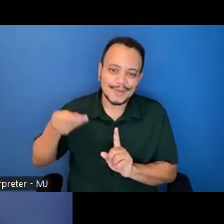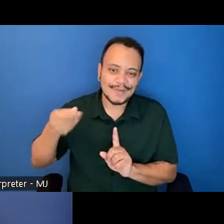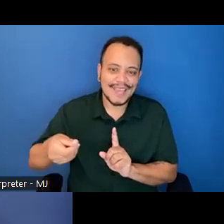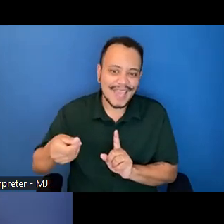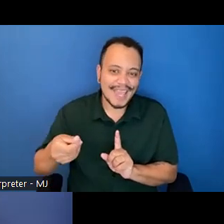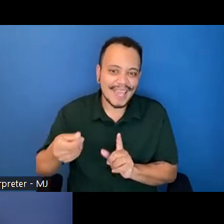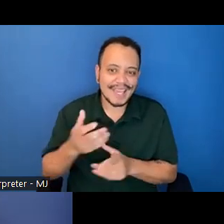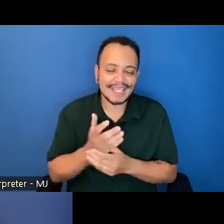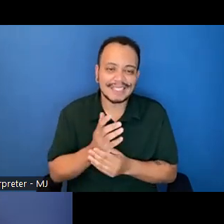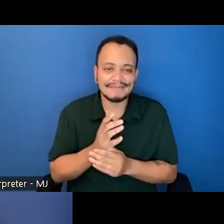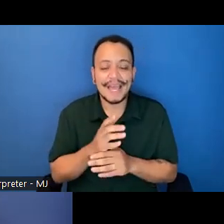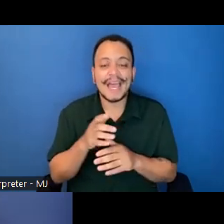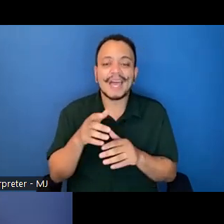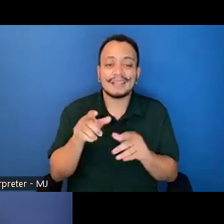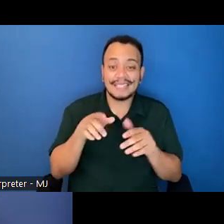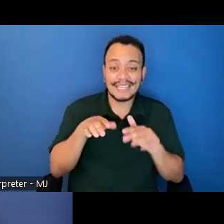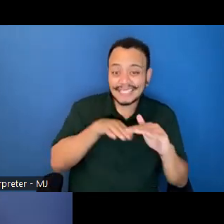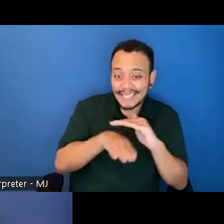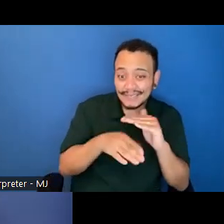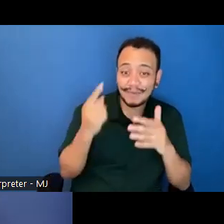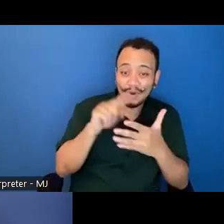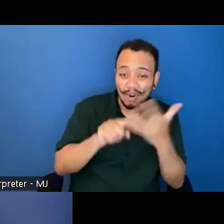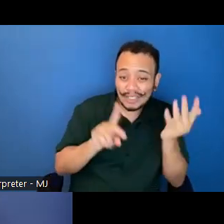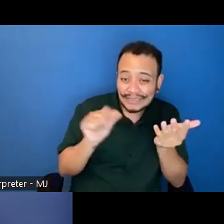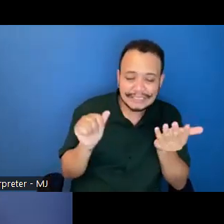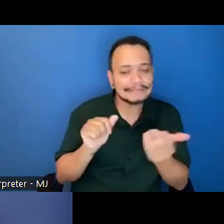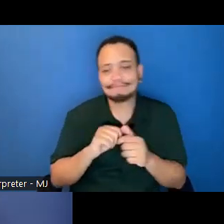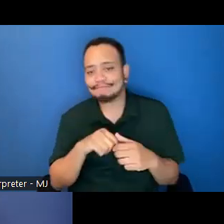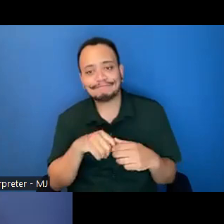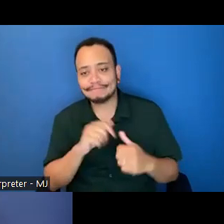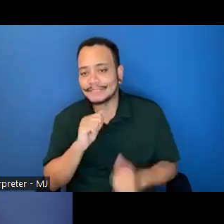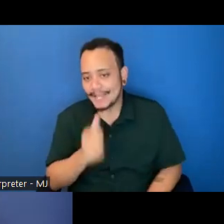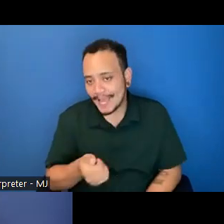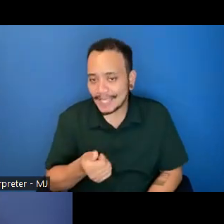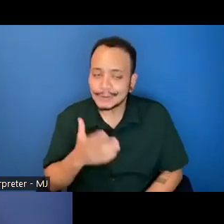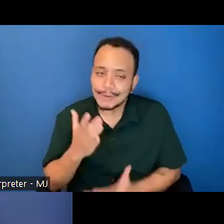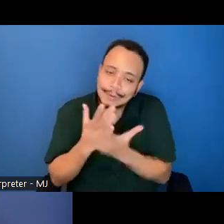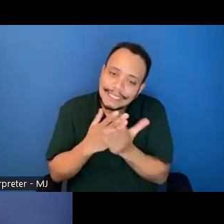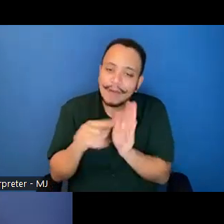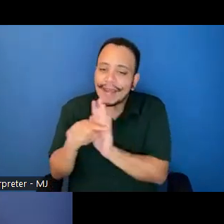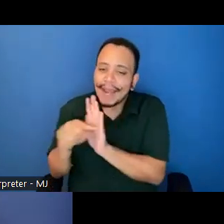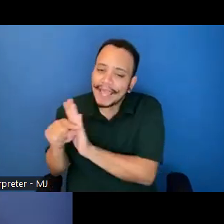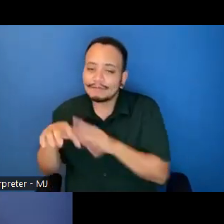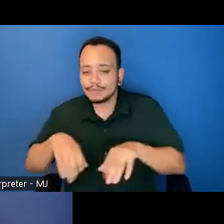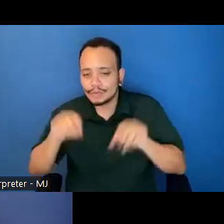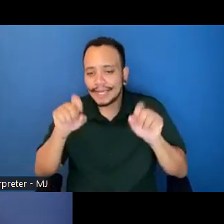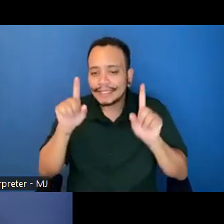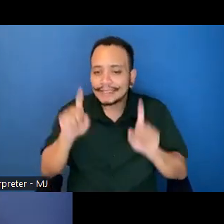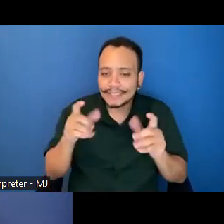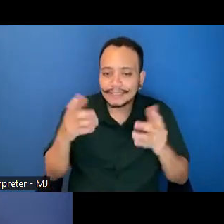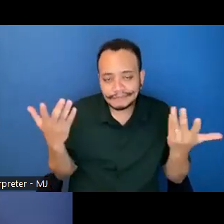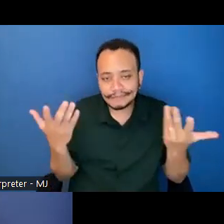very accessible either. So there were drawbacks to it. But I must say that's a